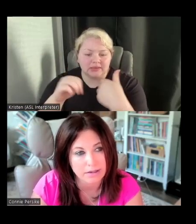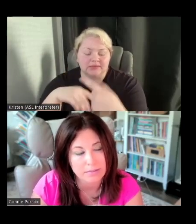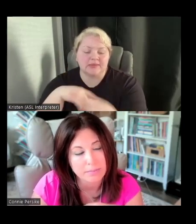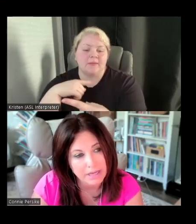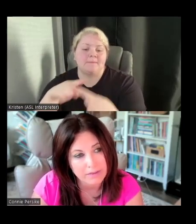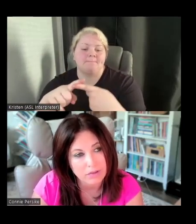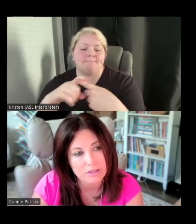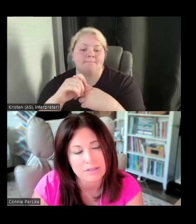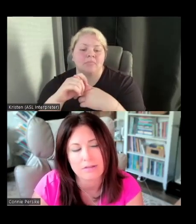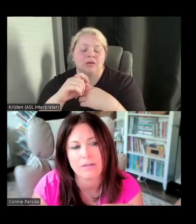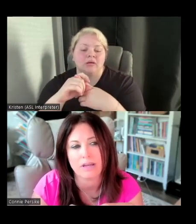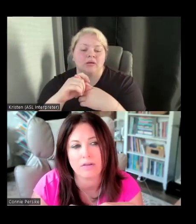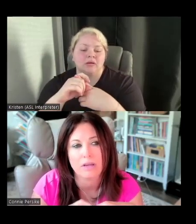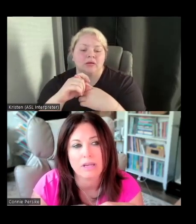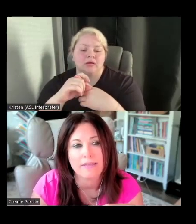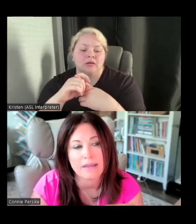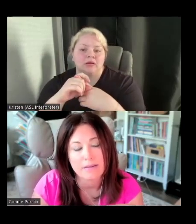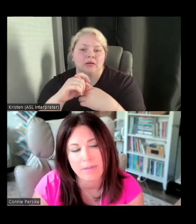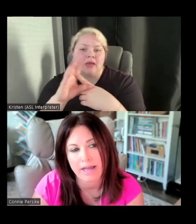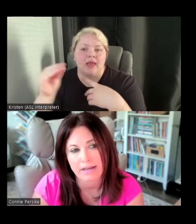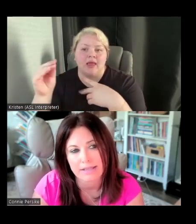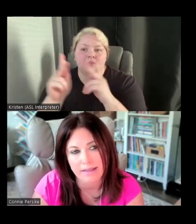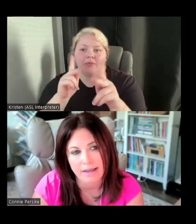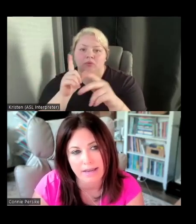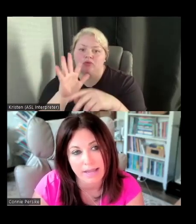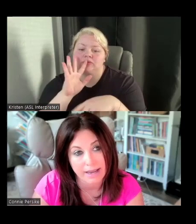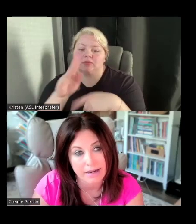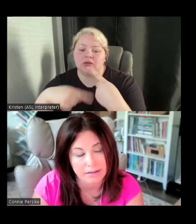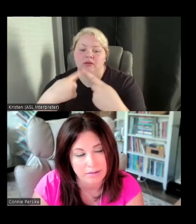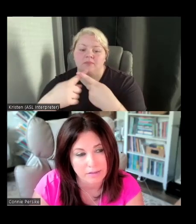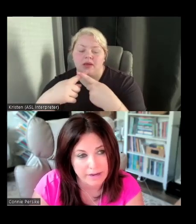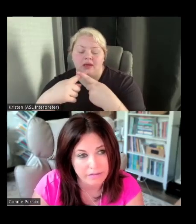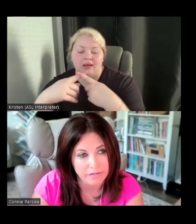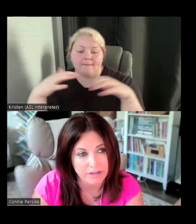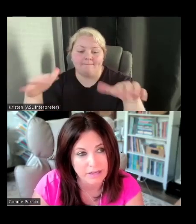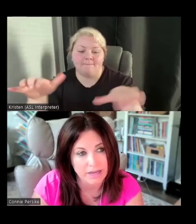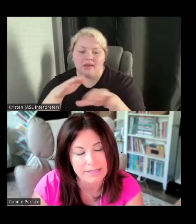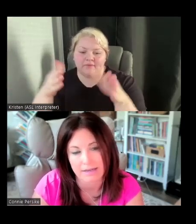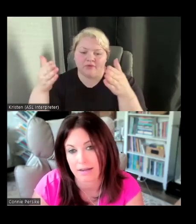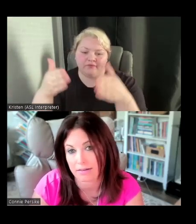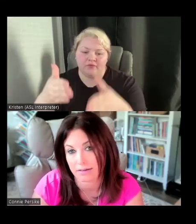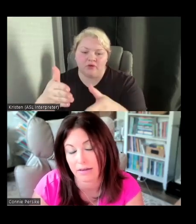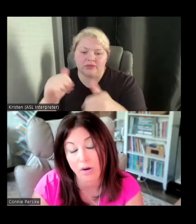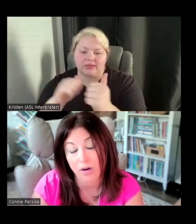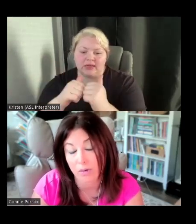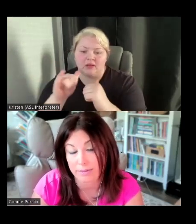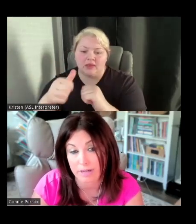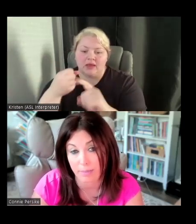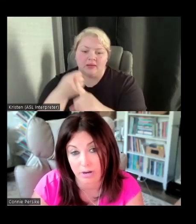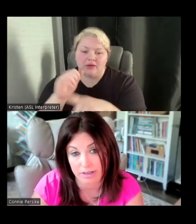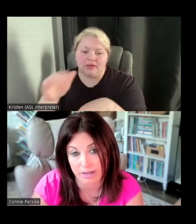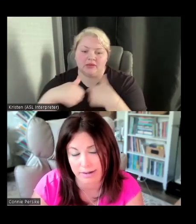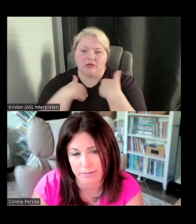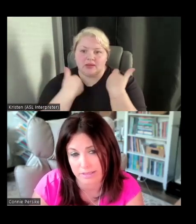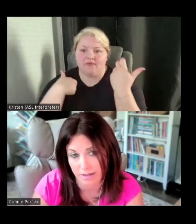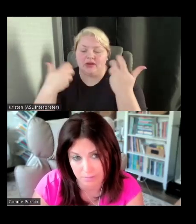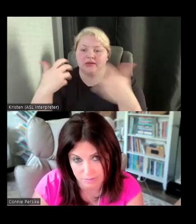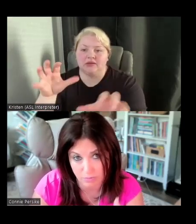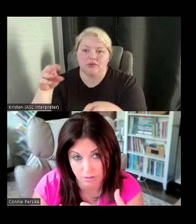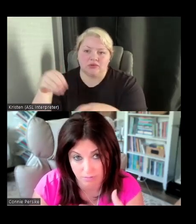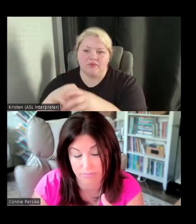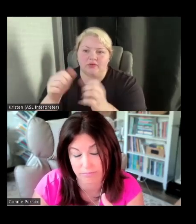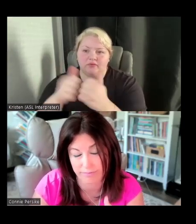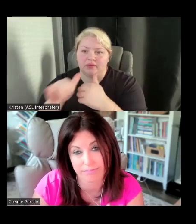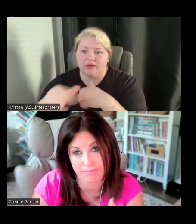against behaviorism and the impacts that had had on their life. And I did not at all want to be a part of that. I always thought I